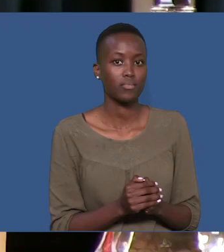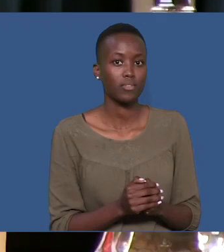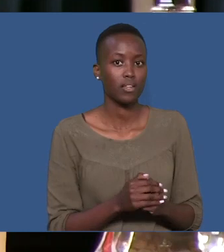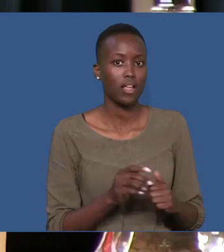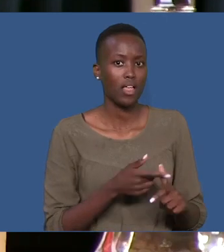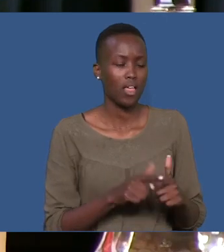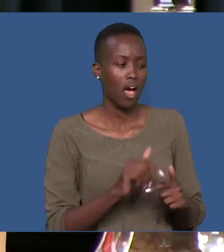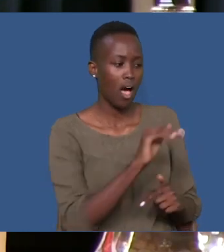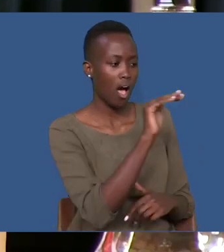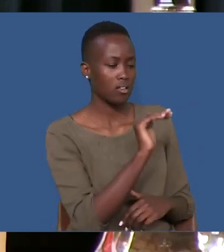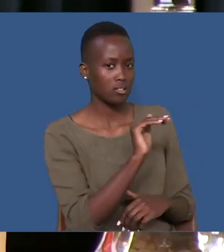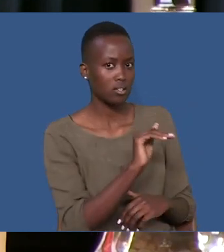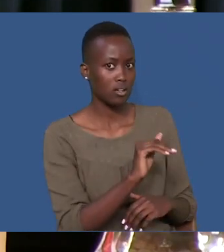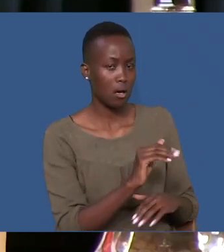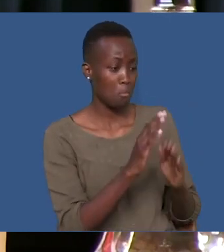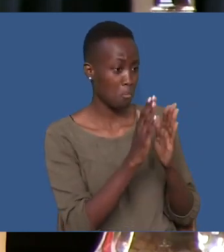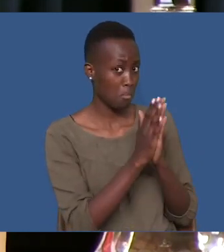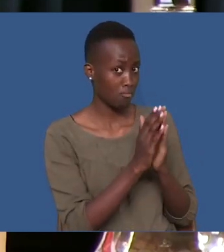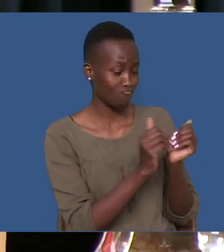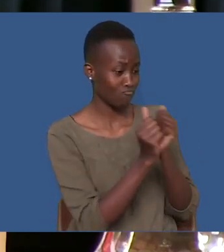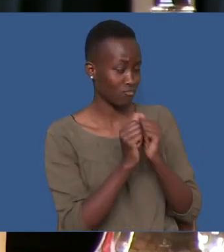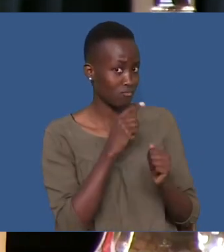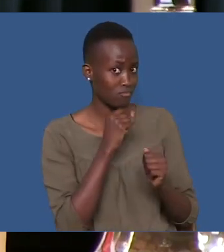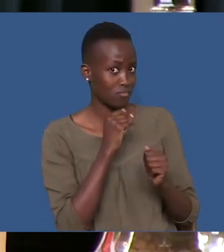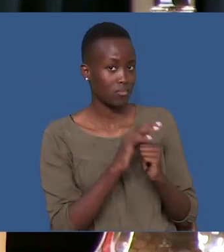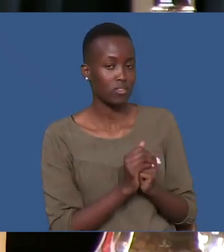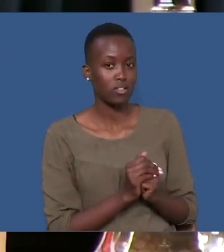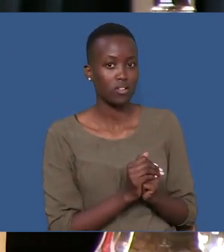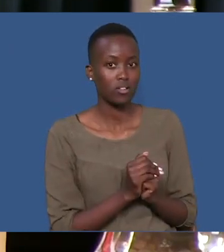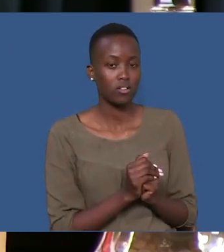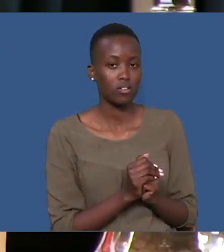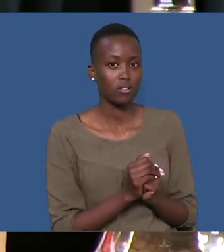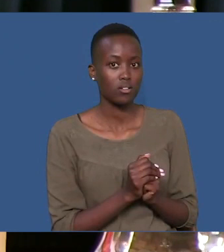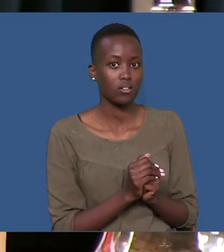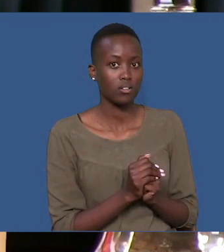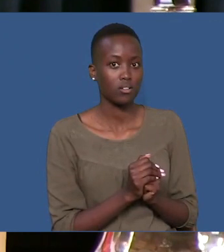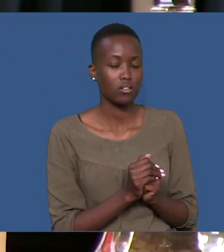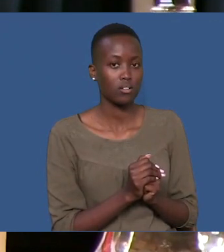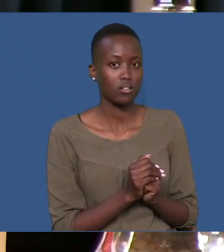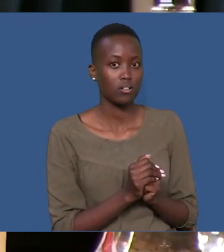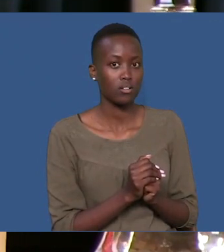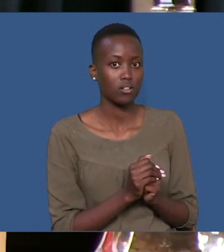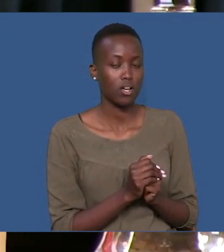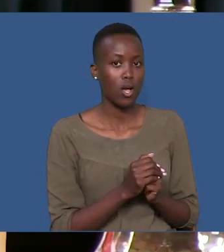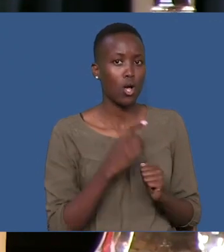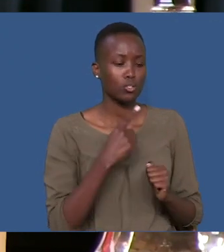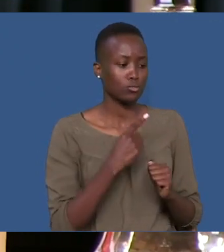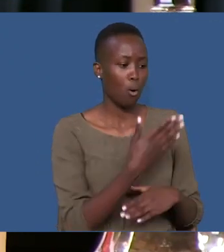he asked him to pray with him. And so he told him to pray after him. And he said, "Our